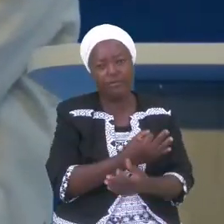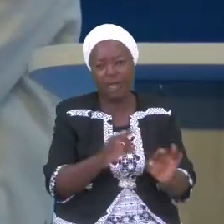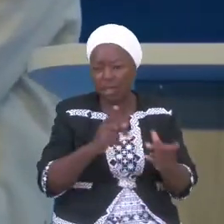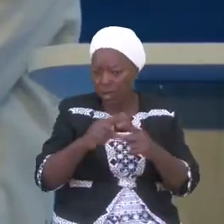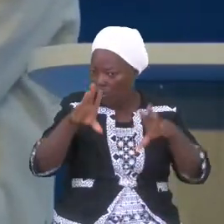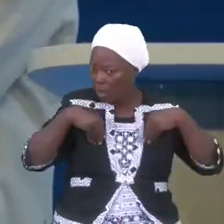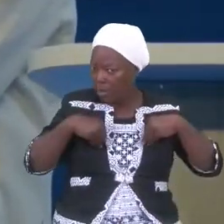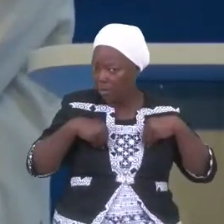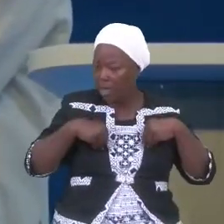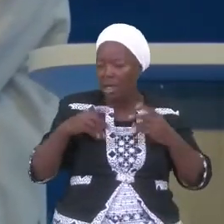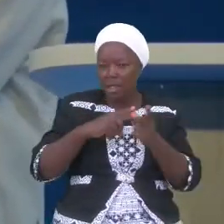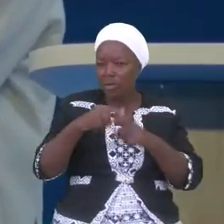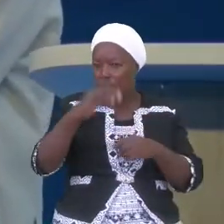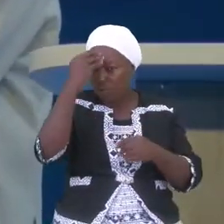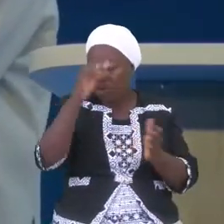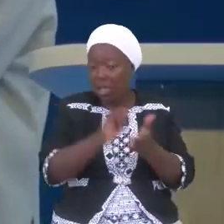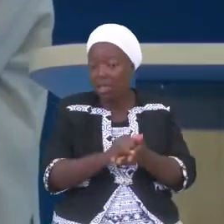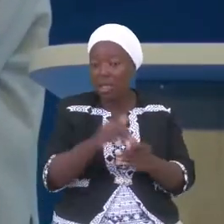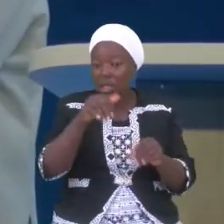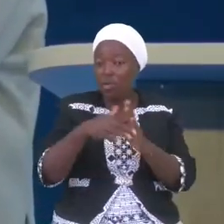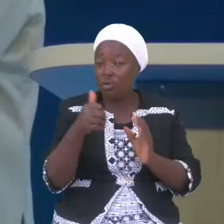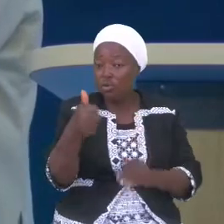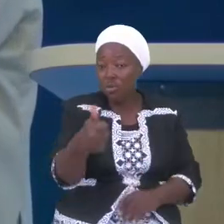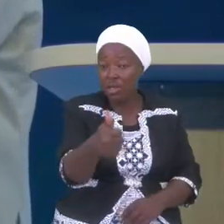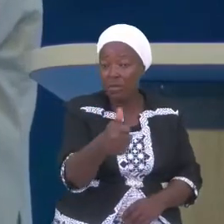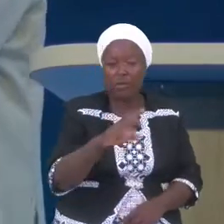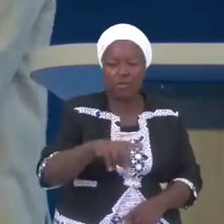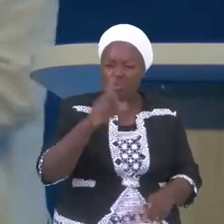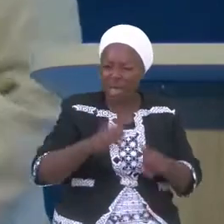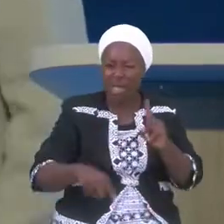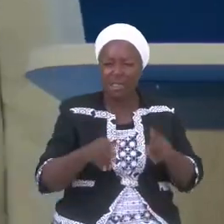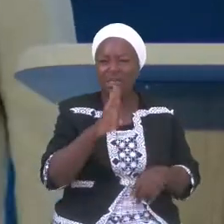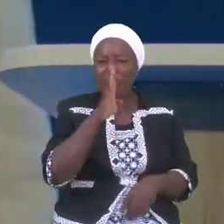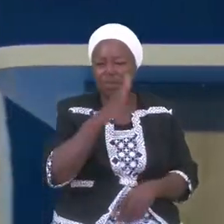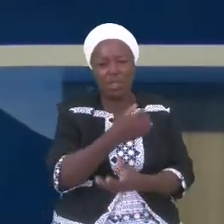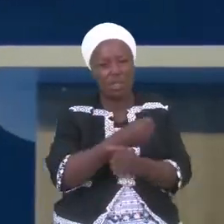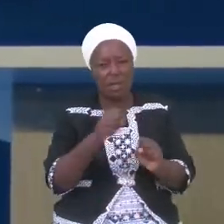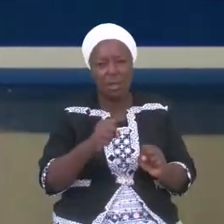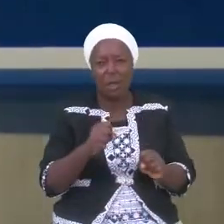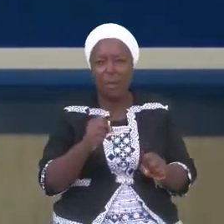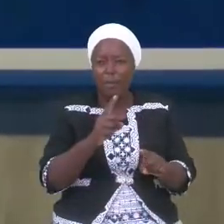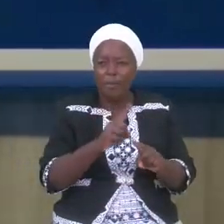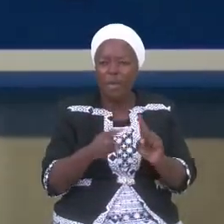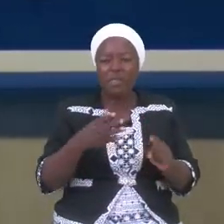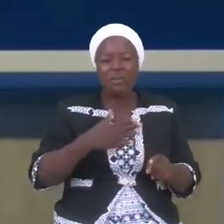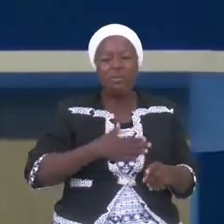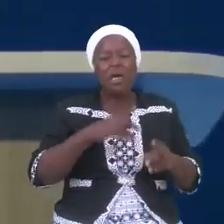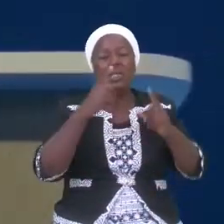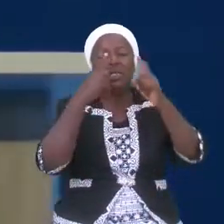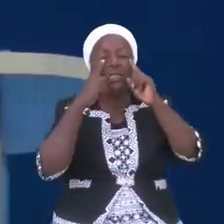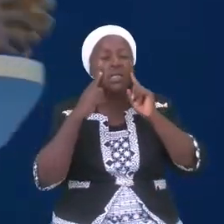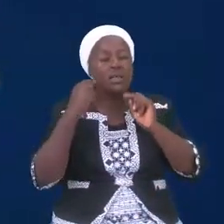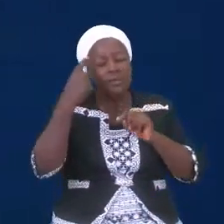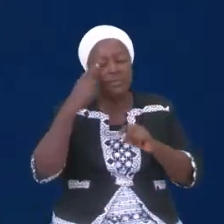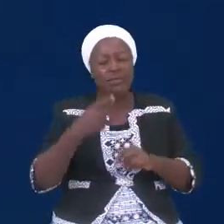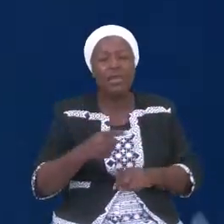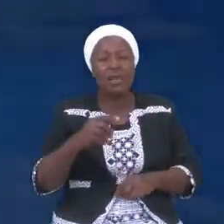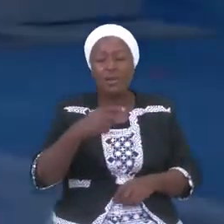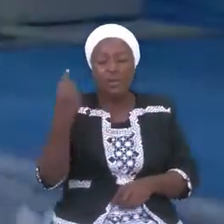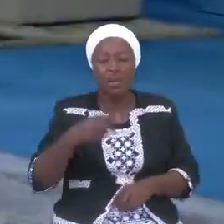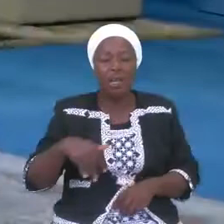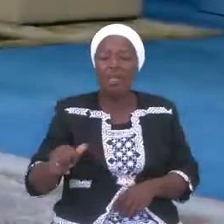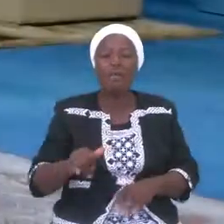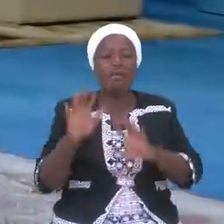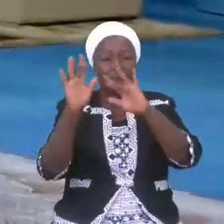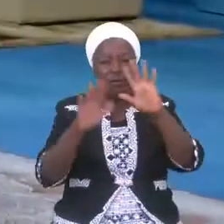in yourself you could not be saved. Could my tears forever flow? Could my zeal